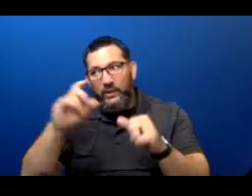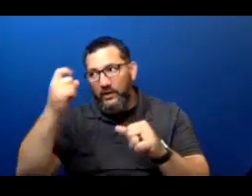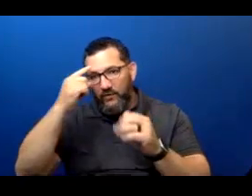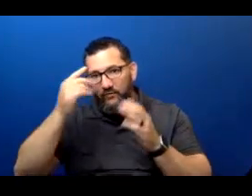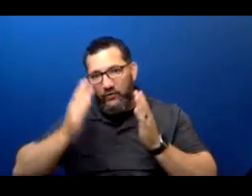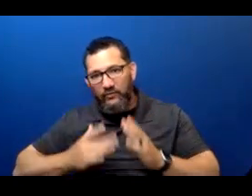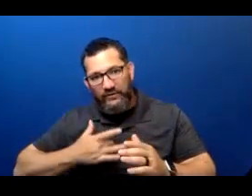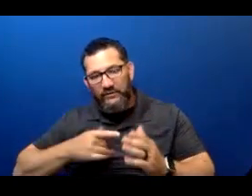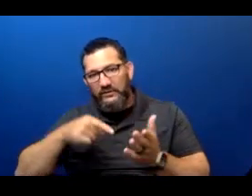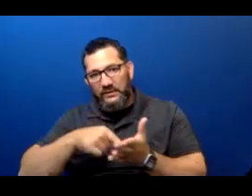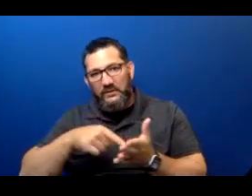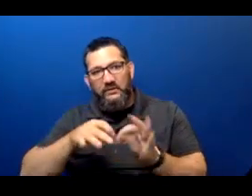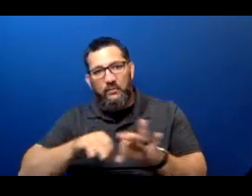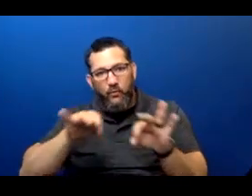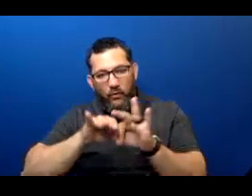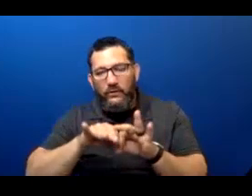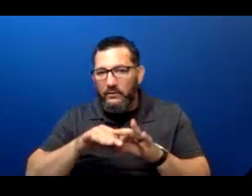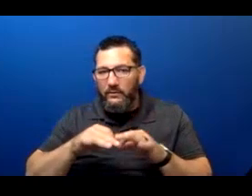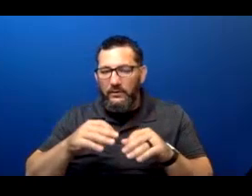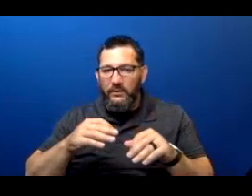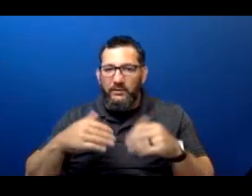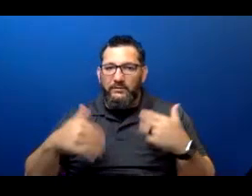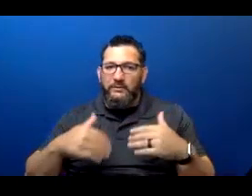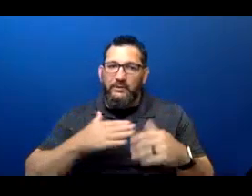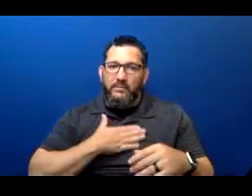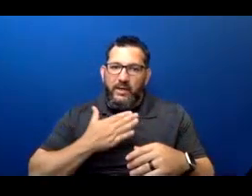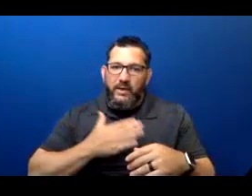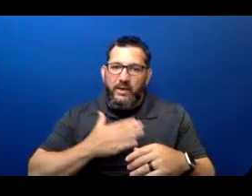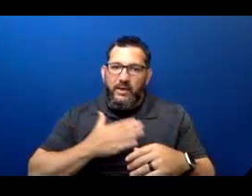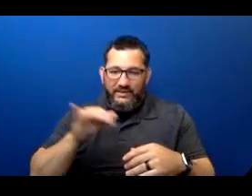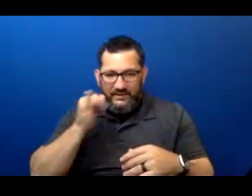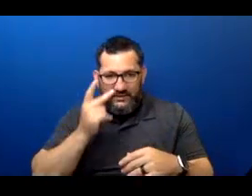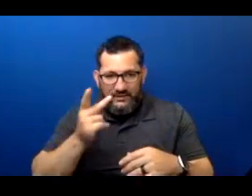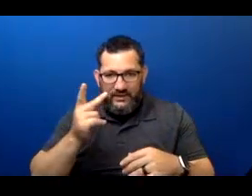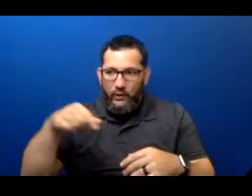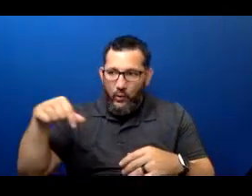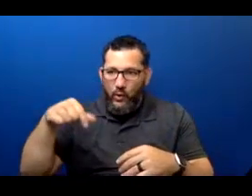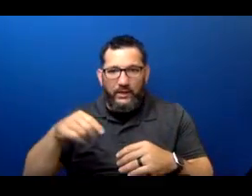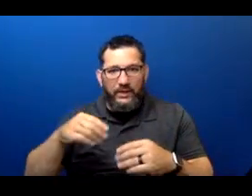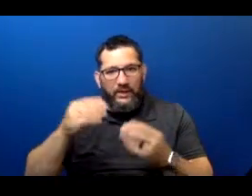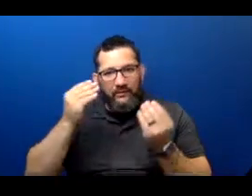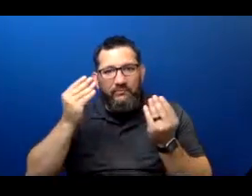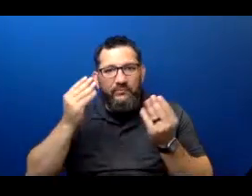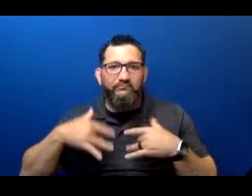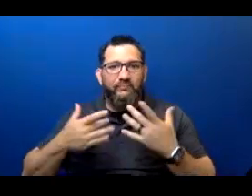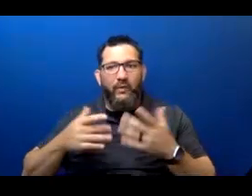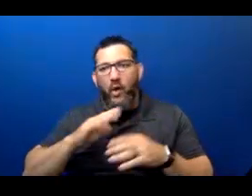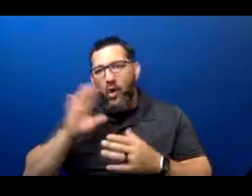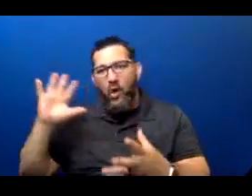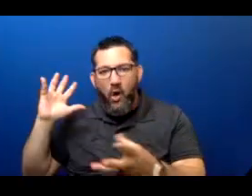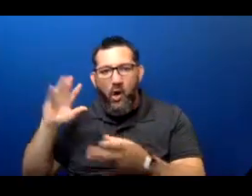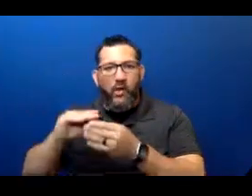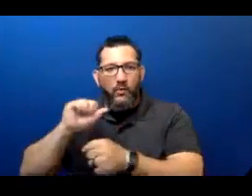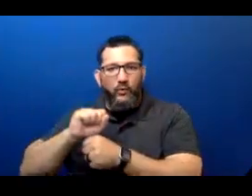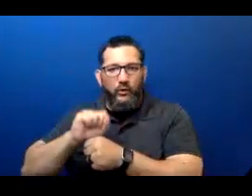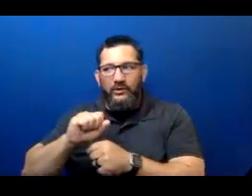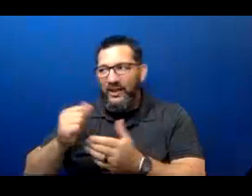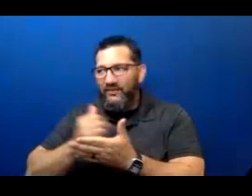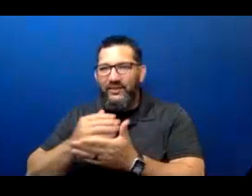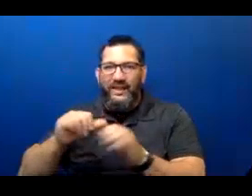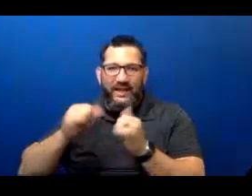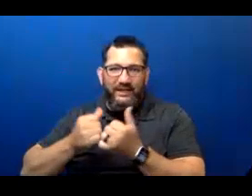you know, this is important. I'm glad to hear the quarterly update on all of the work happening out of this